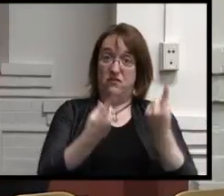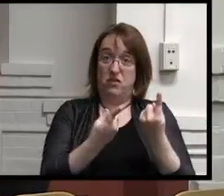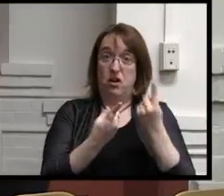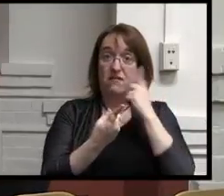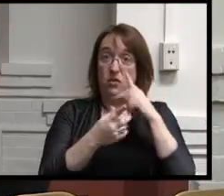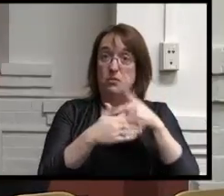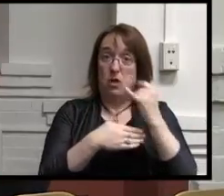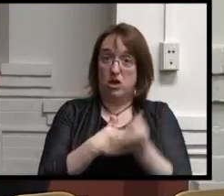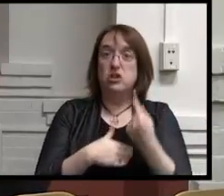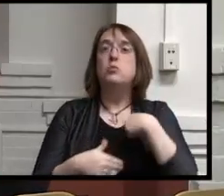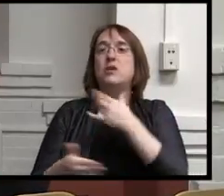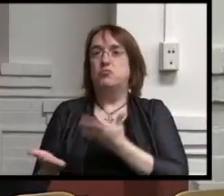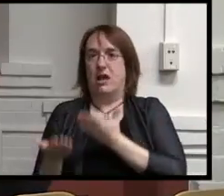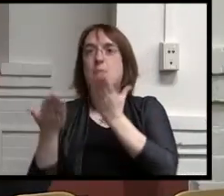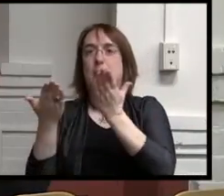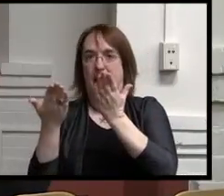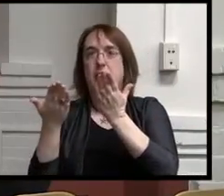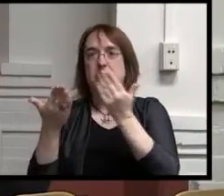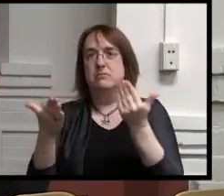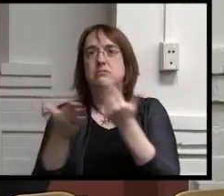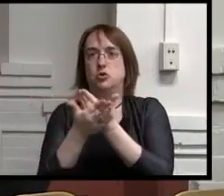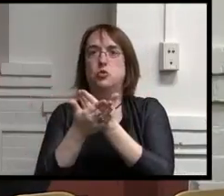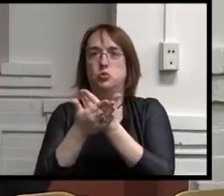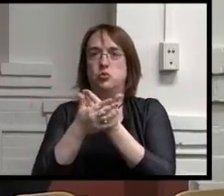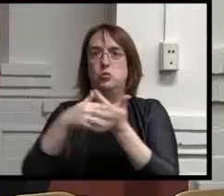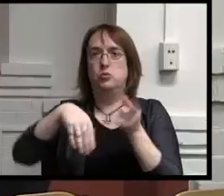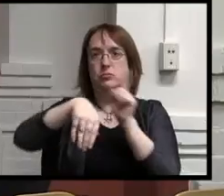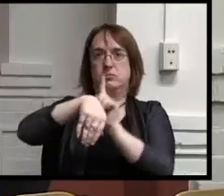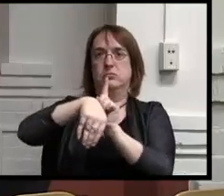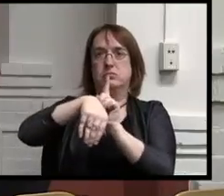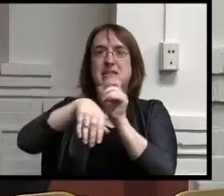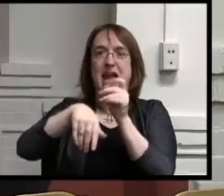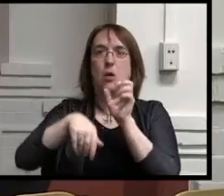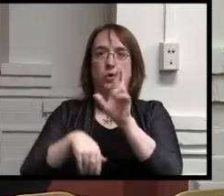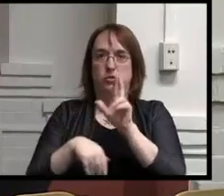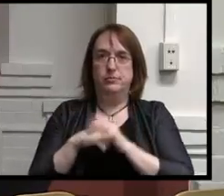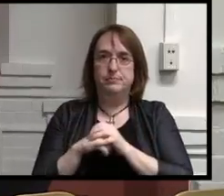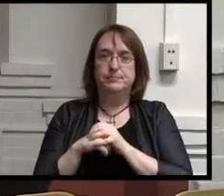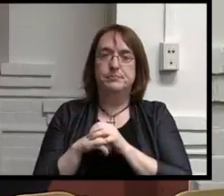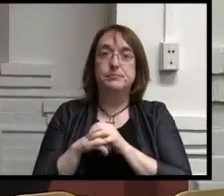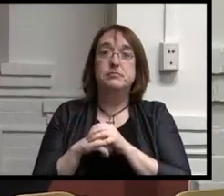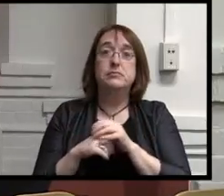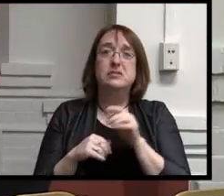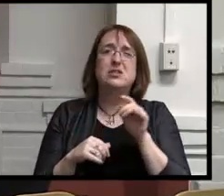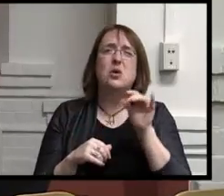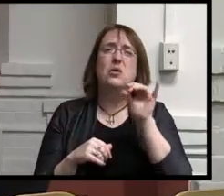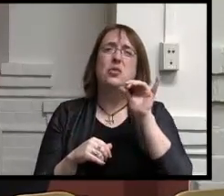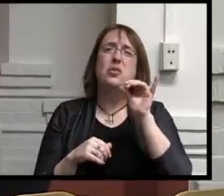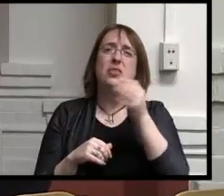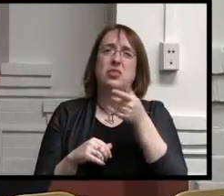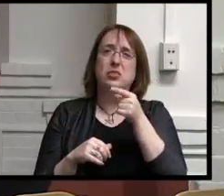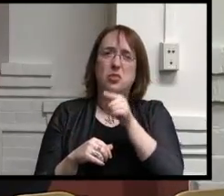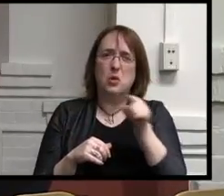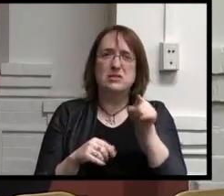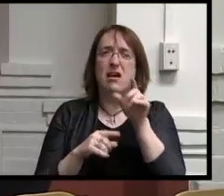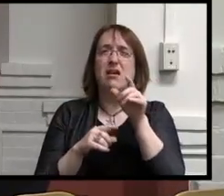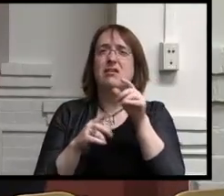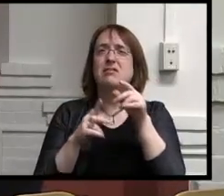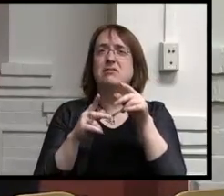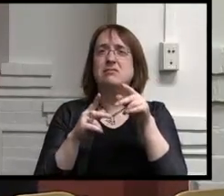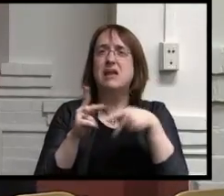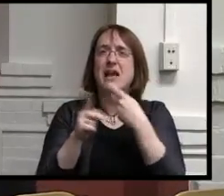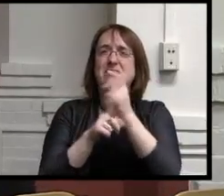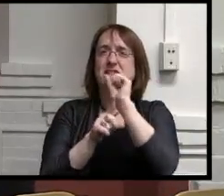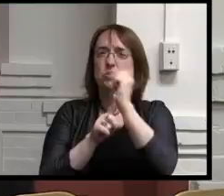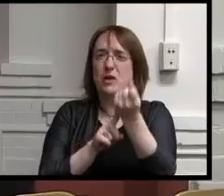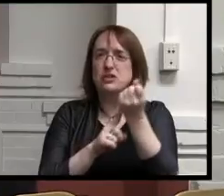we're recommending that radio tower be replaced and put on the building new. Those are the 2 types of conditions that we're